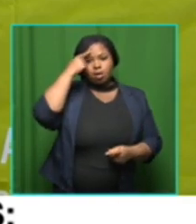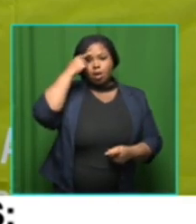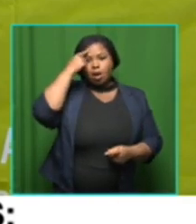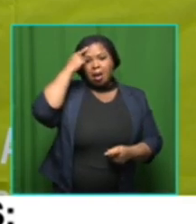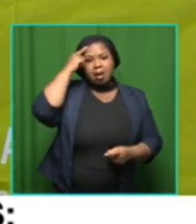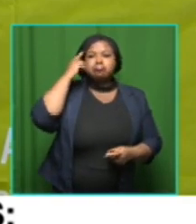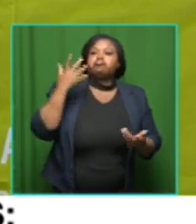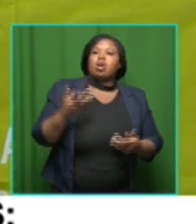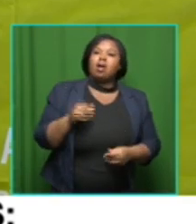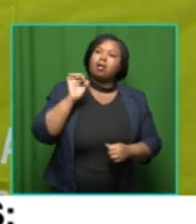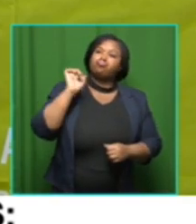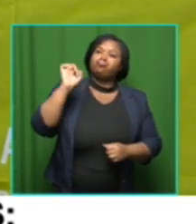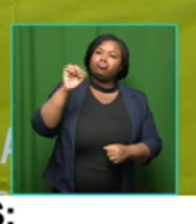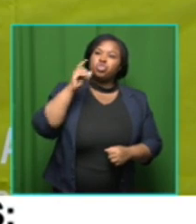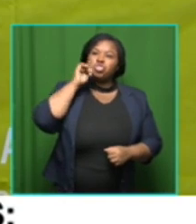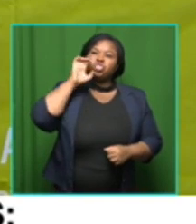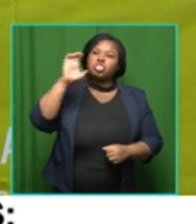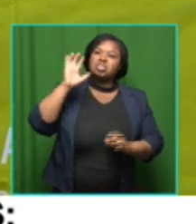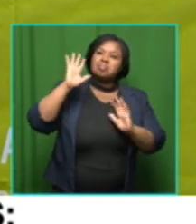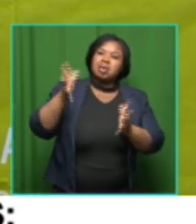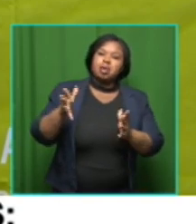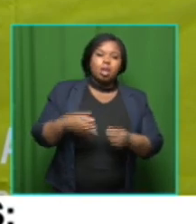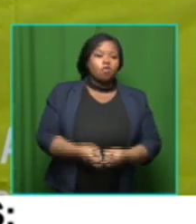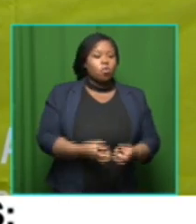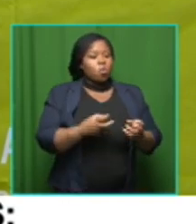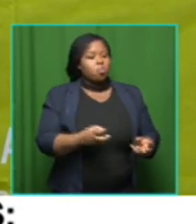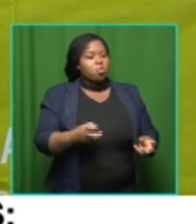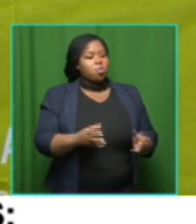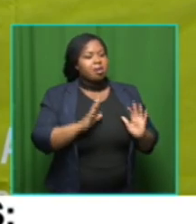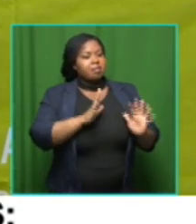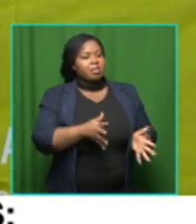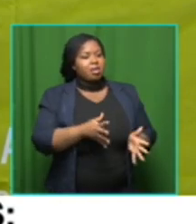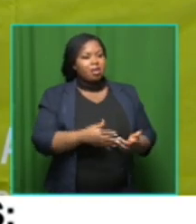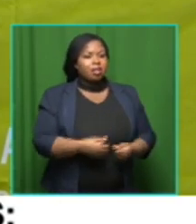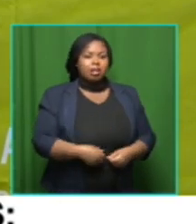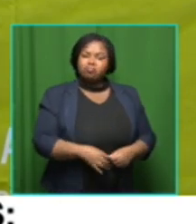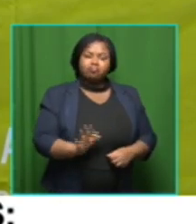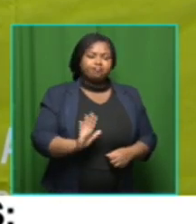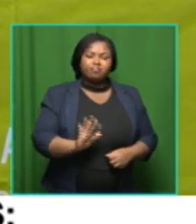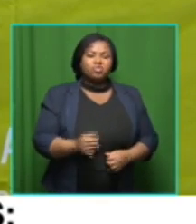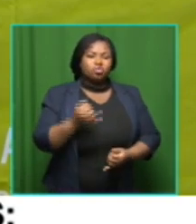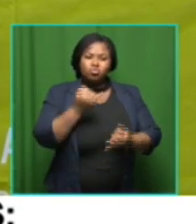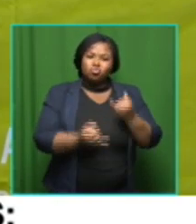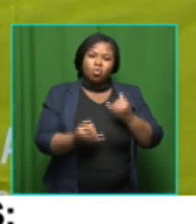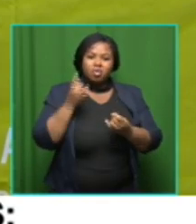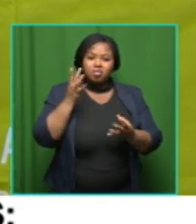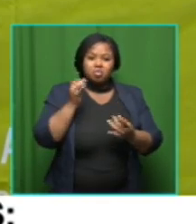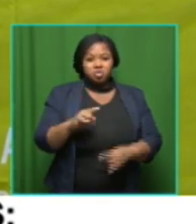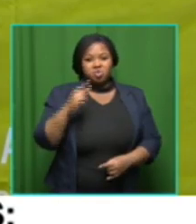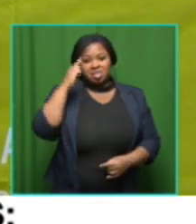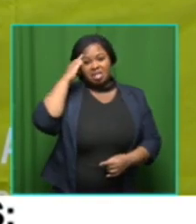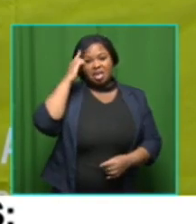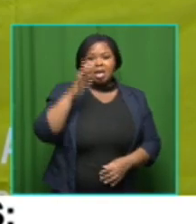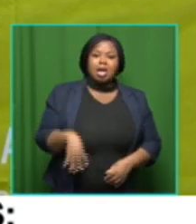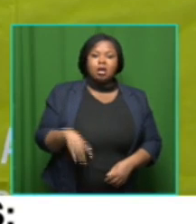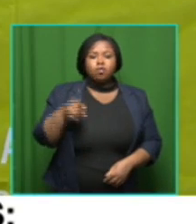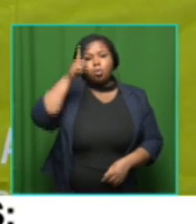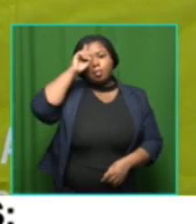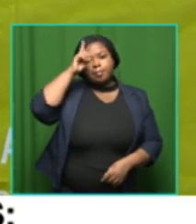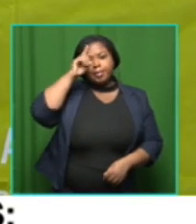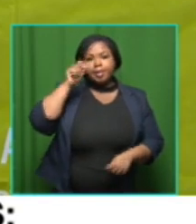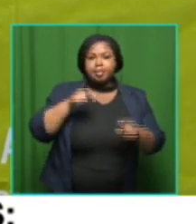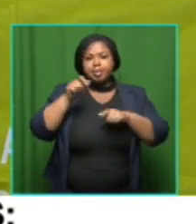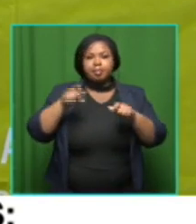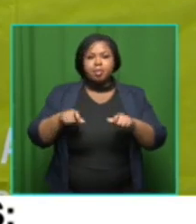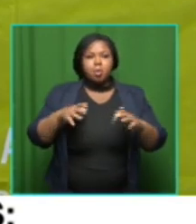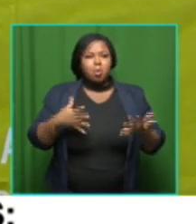is for the rich people or for the poor people is misled. That one is misled. If anybody thinks there's a disease for the black people and not